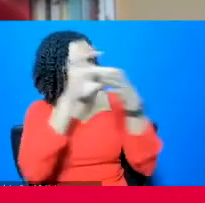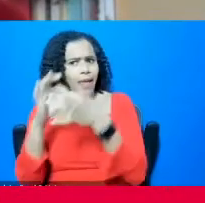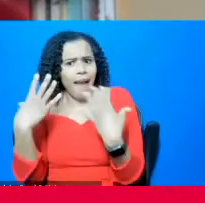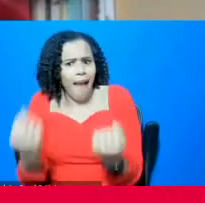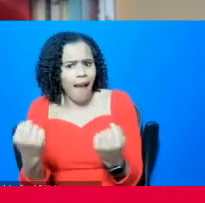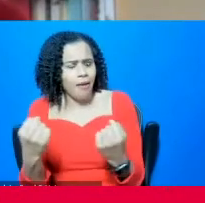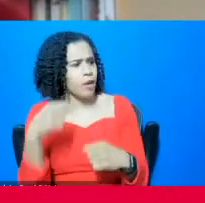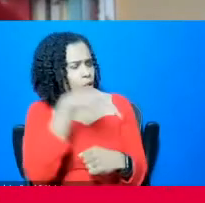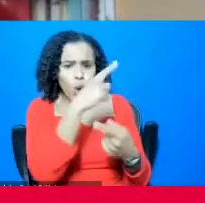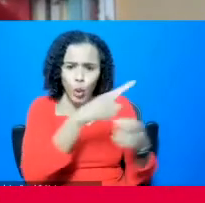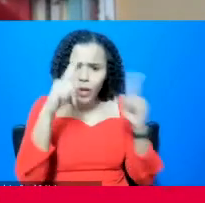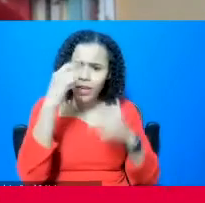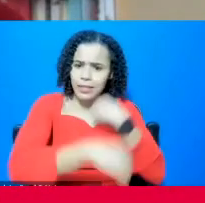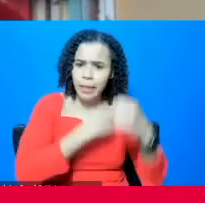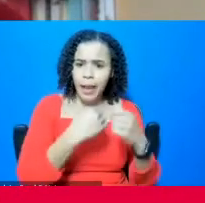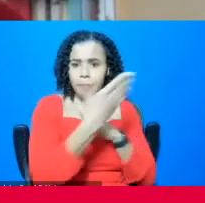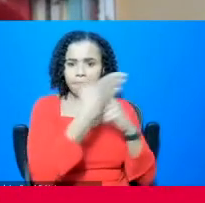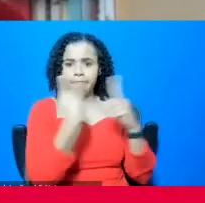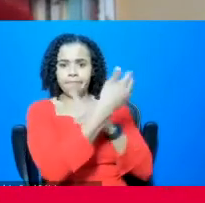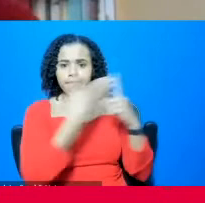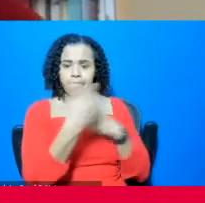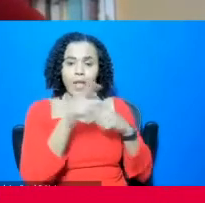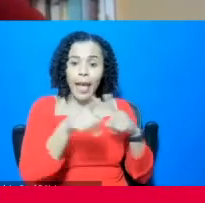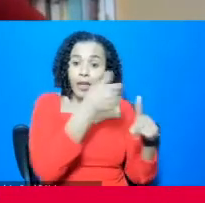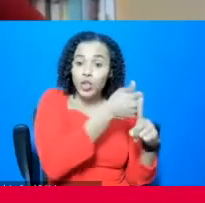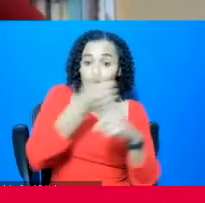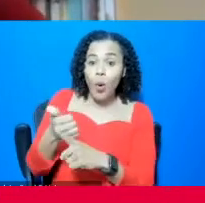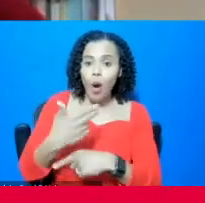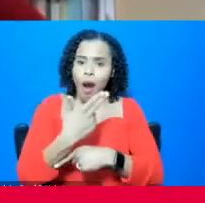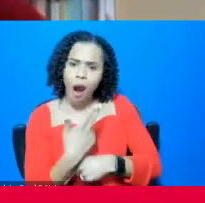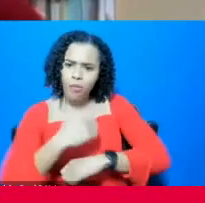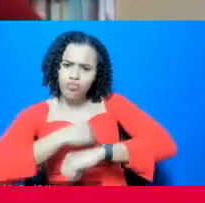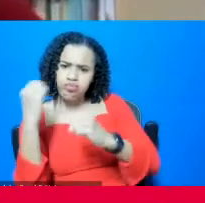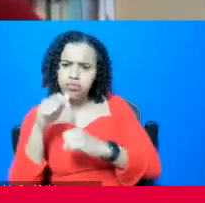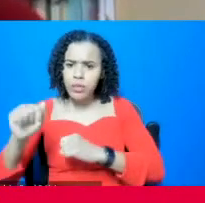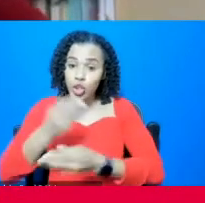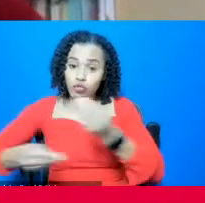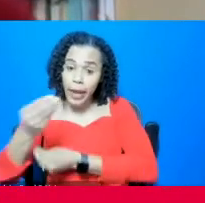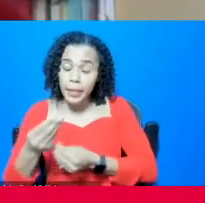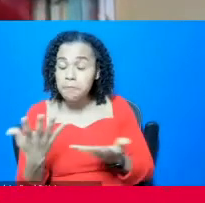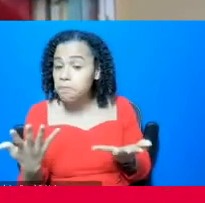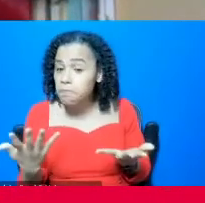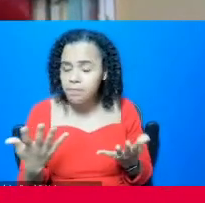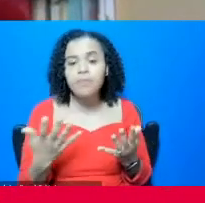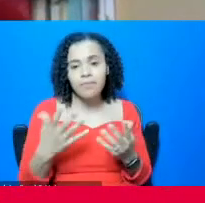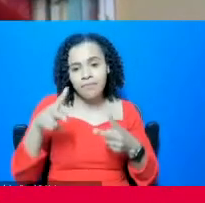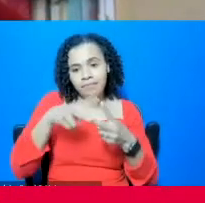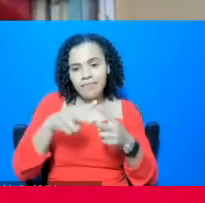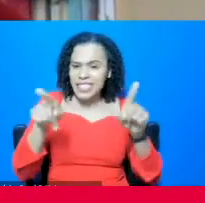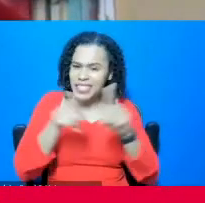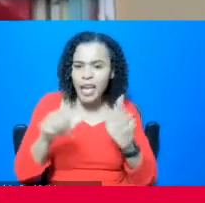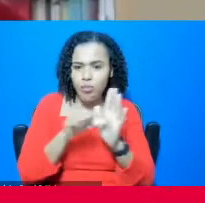their students and universities supporting the arms trade? Both stem from the same problem, and that's that higher